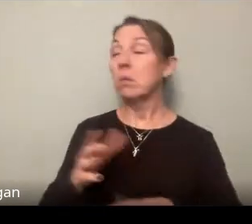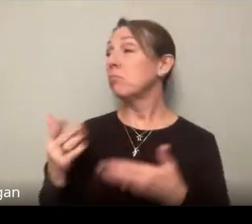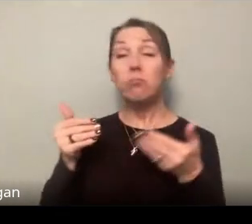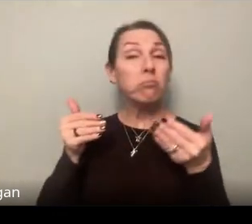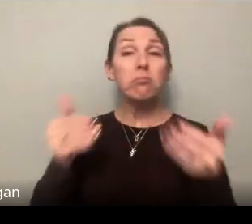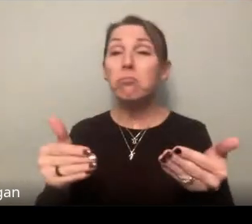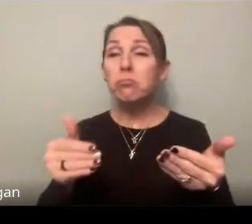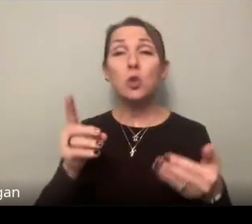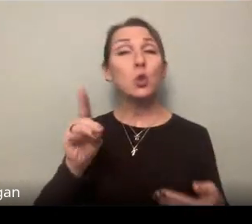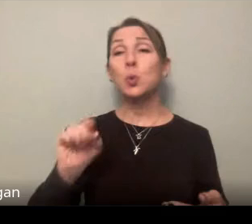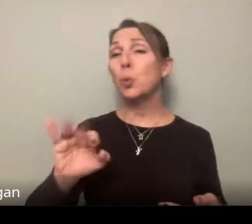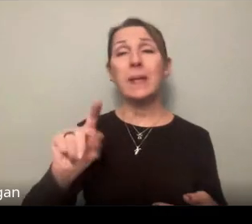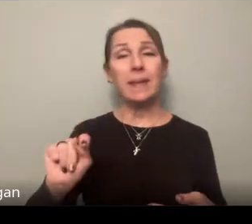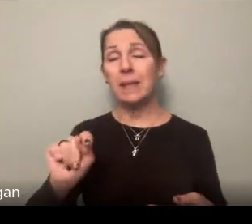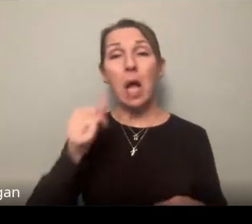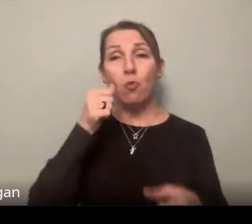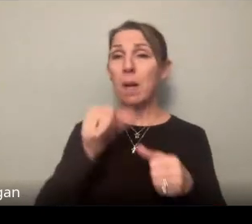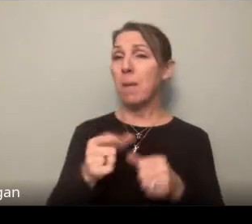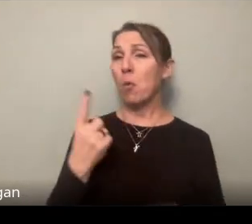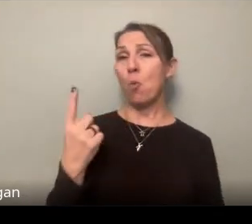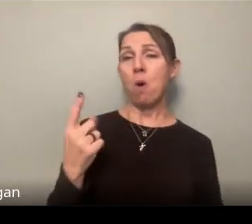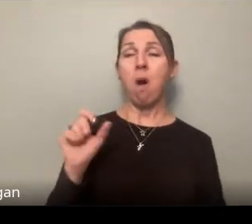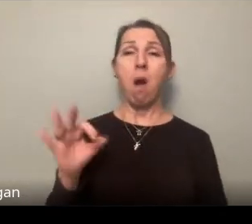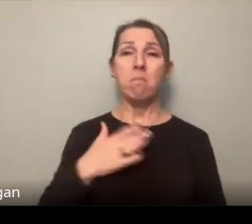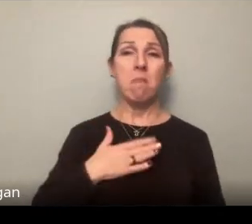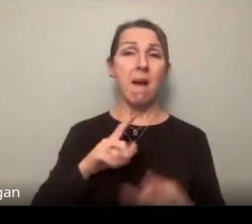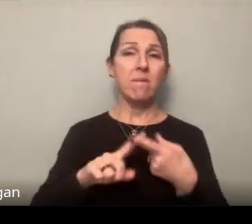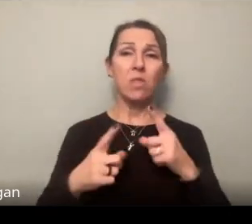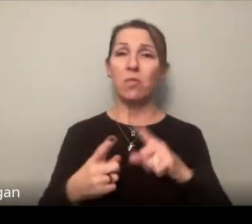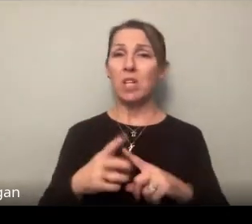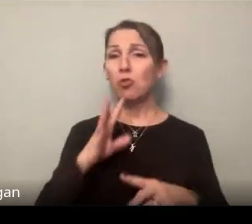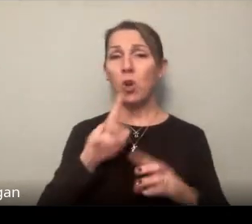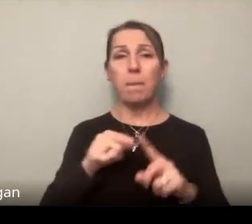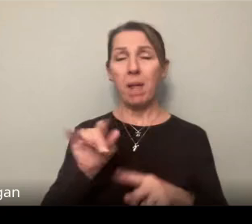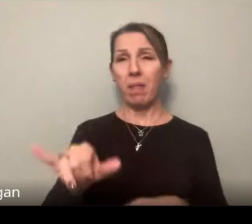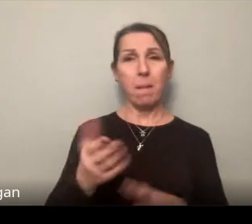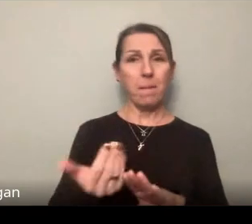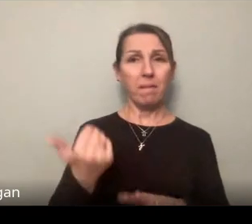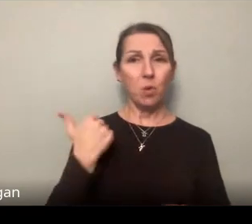I remember one of my really good friends, I talked about her earlier.